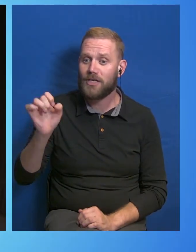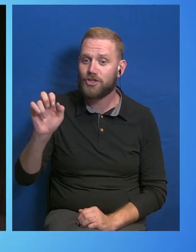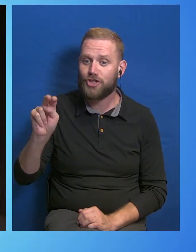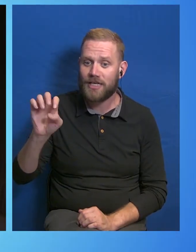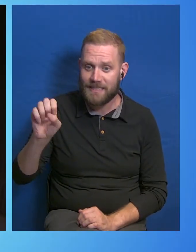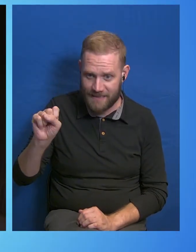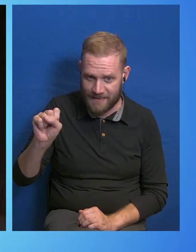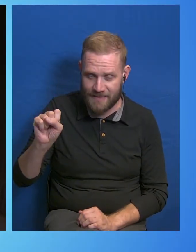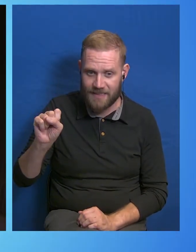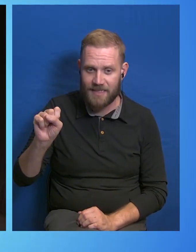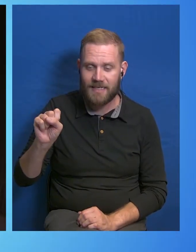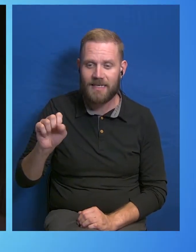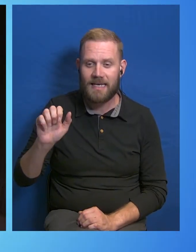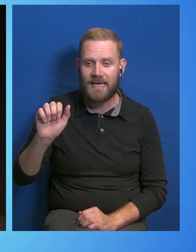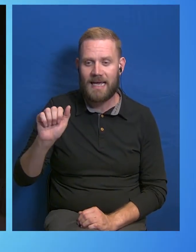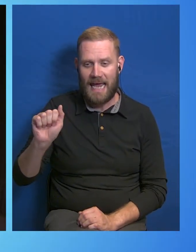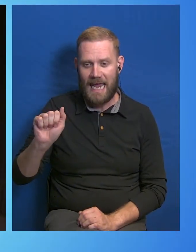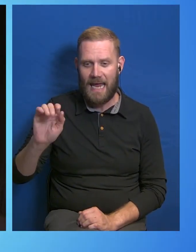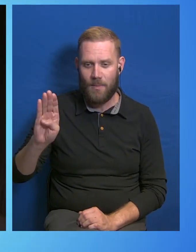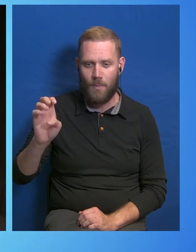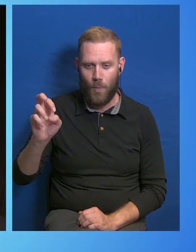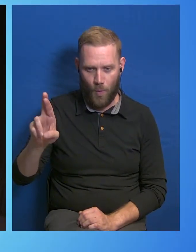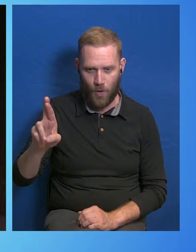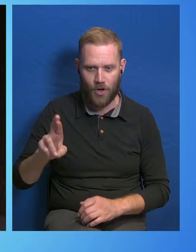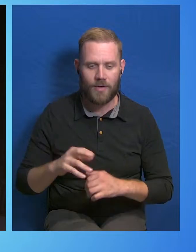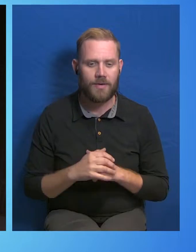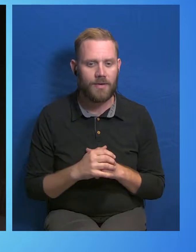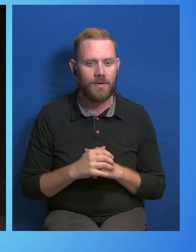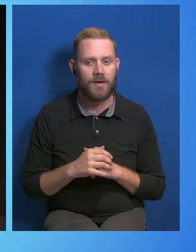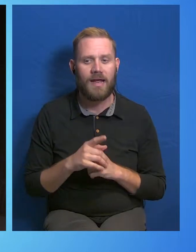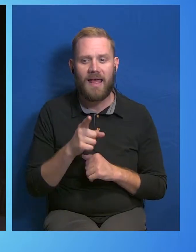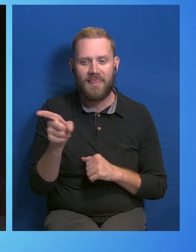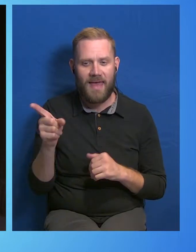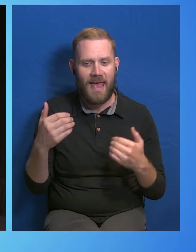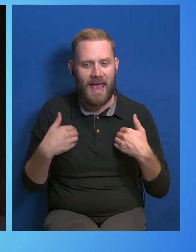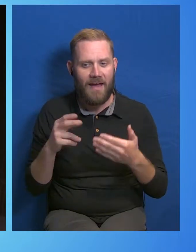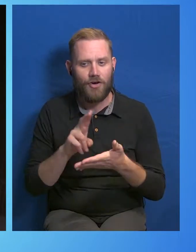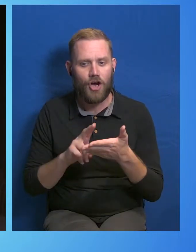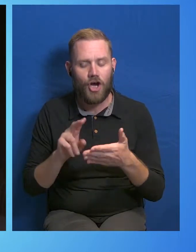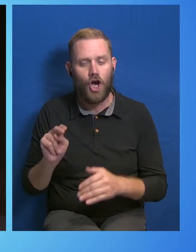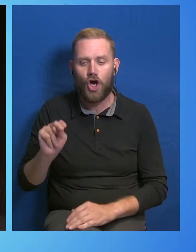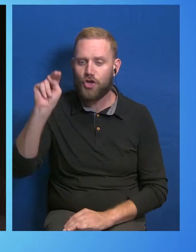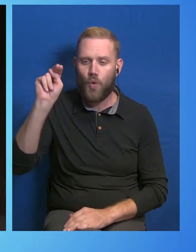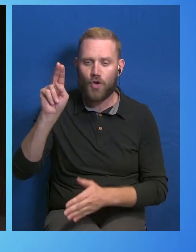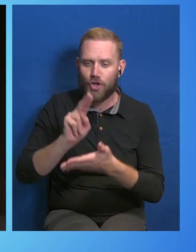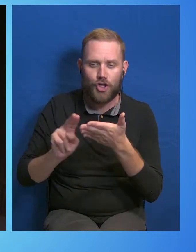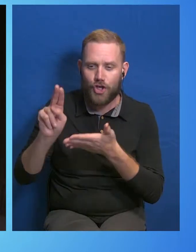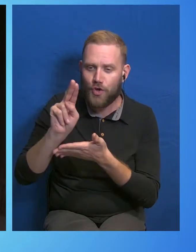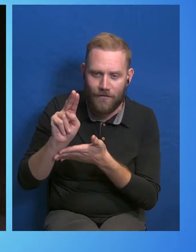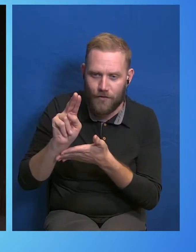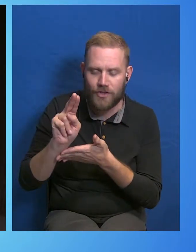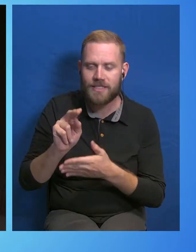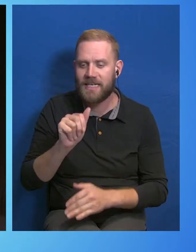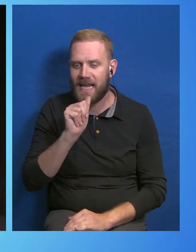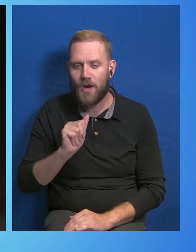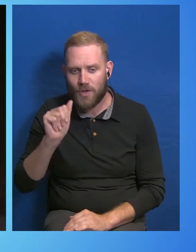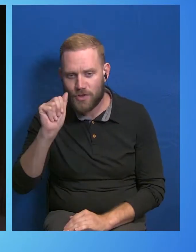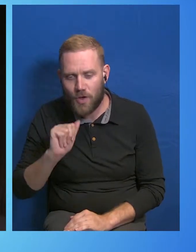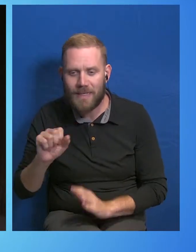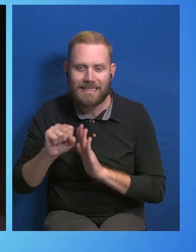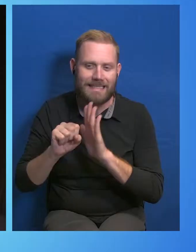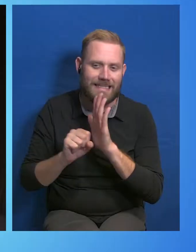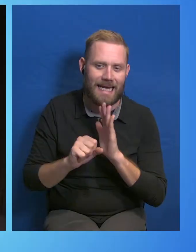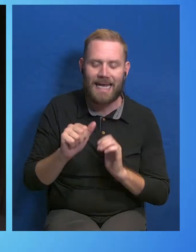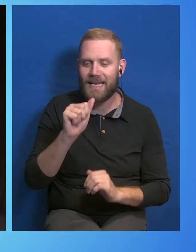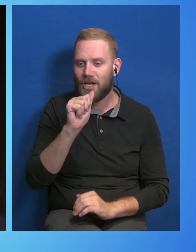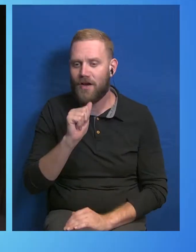which is referred to as ABOR, has a Northern Arizona University, an Arizona State University,